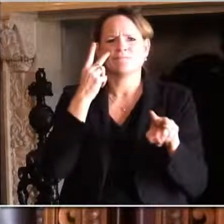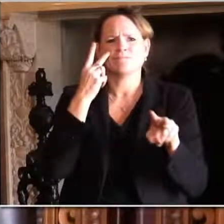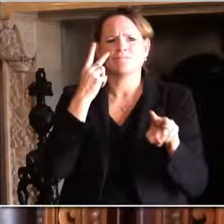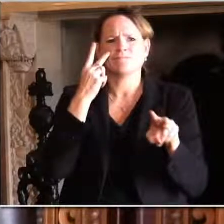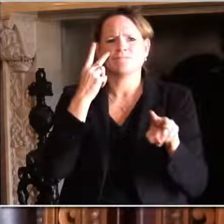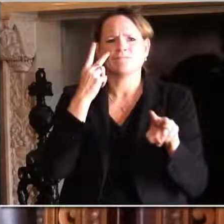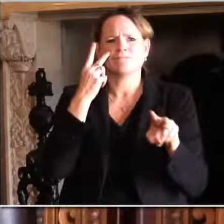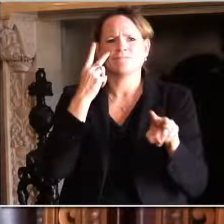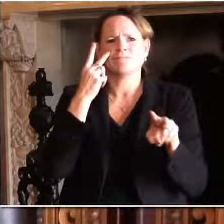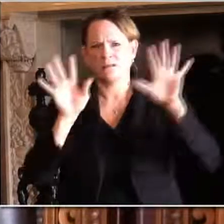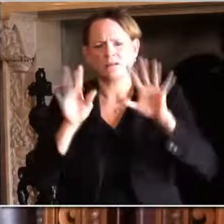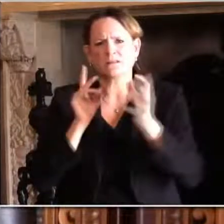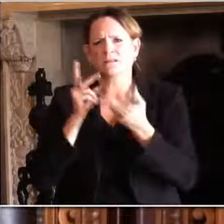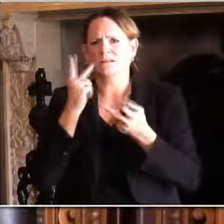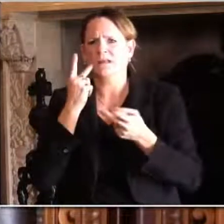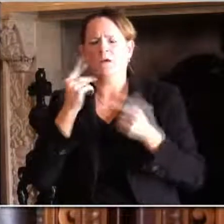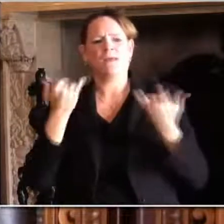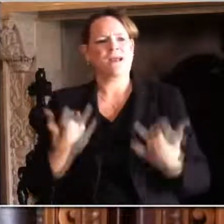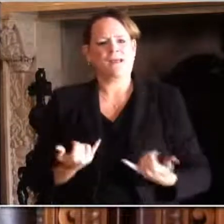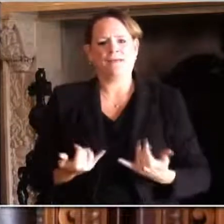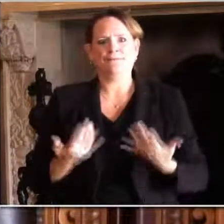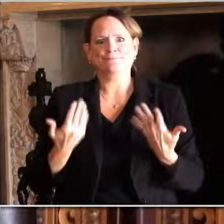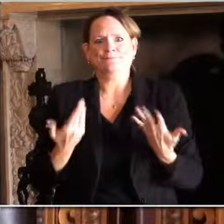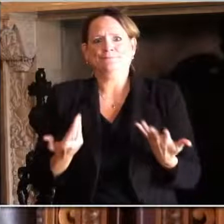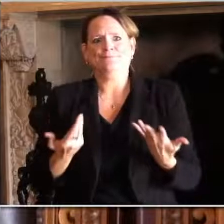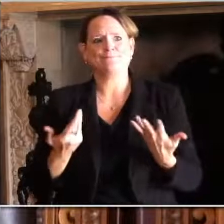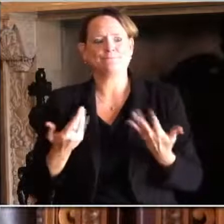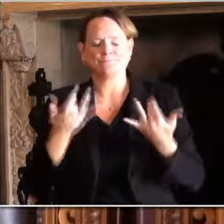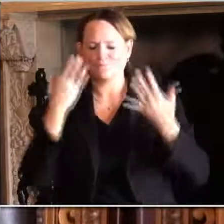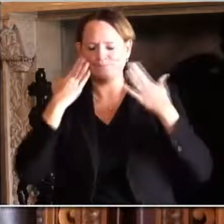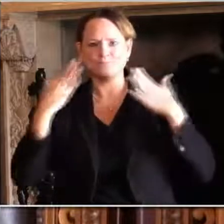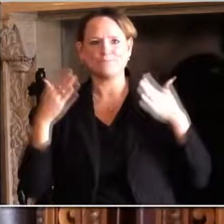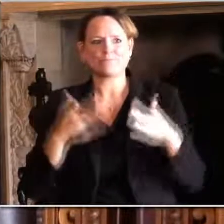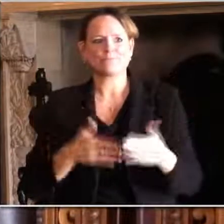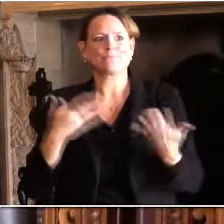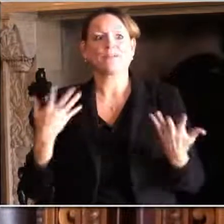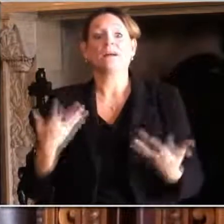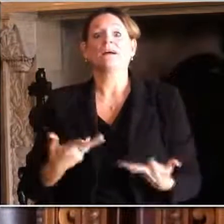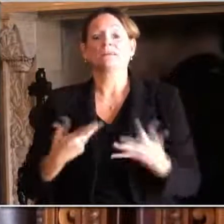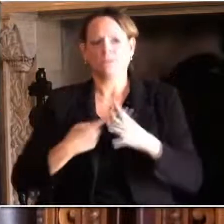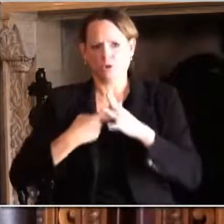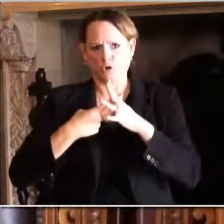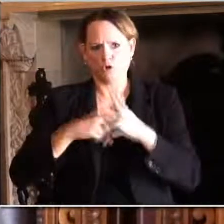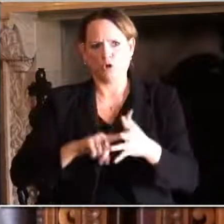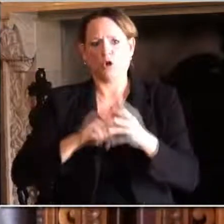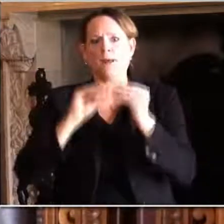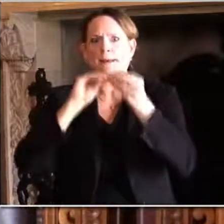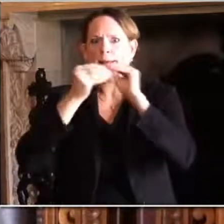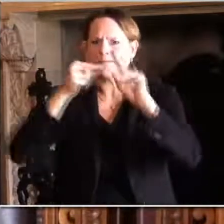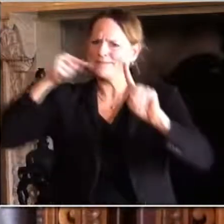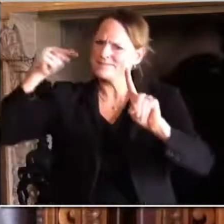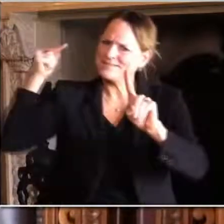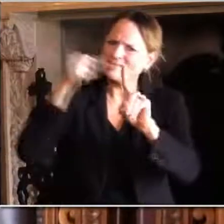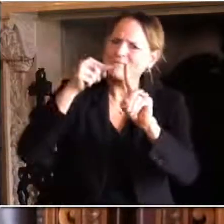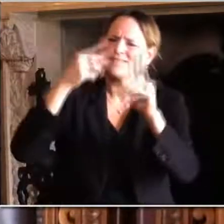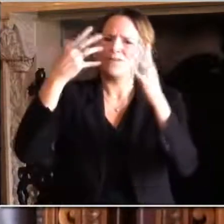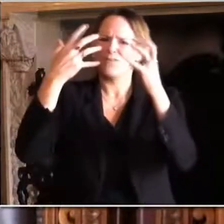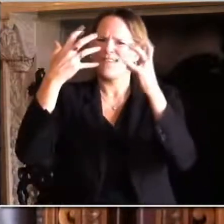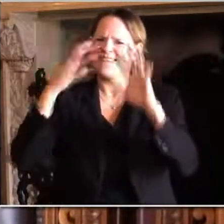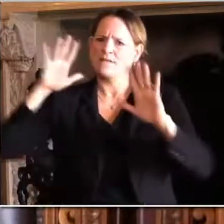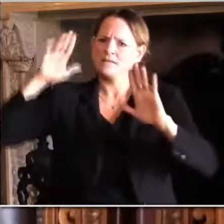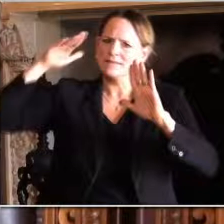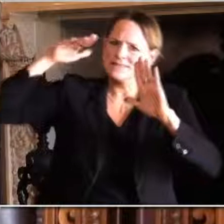so I think right now the focus is on making sure that we start to bend the curve here. If you look at the rates over July, they